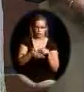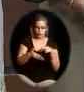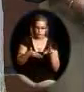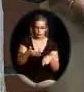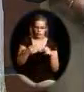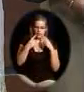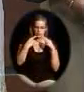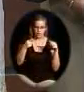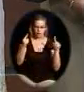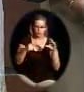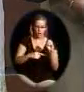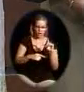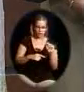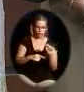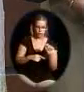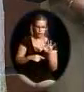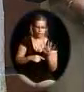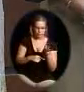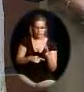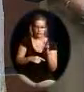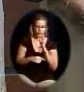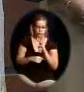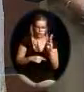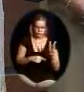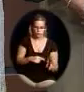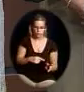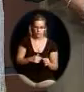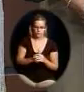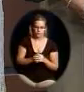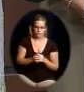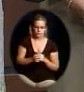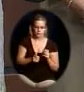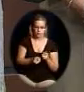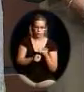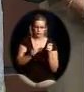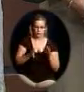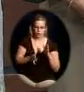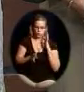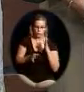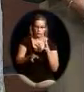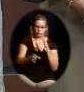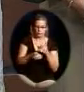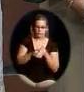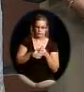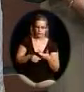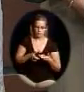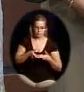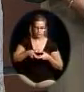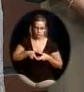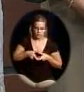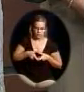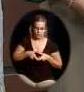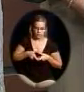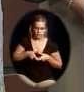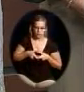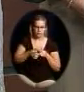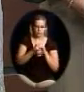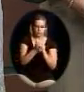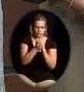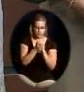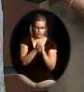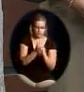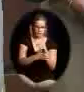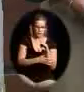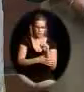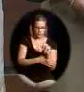October 5th at the annual state convention in Wichita, at which time the winners will receive medals. We would like to congratulate